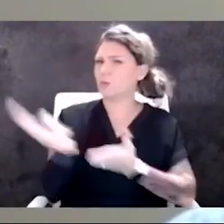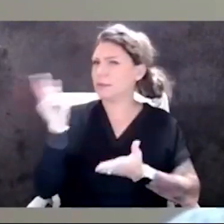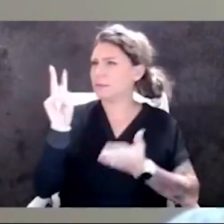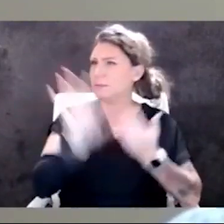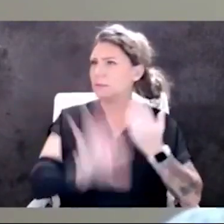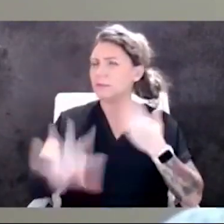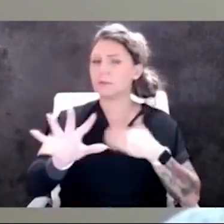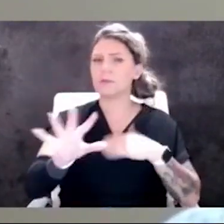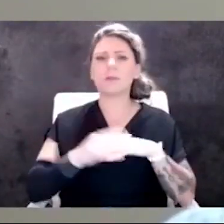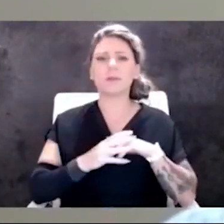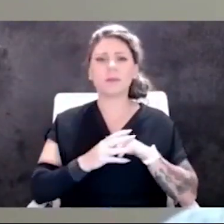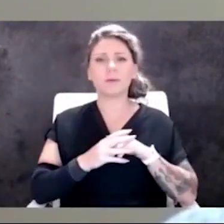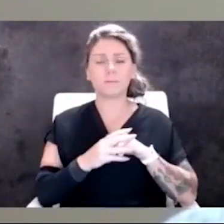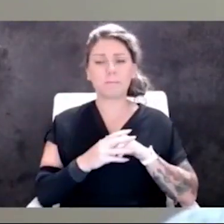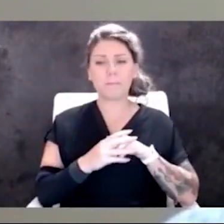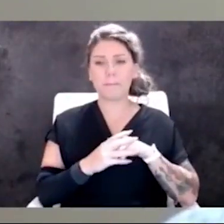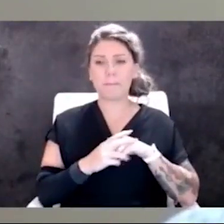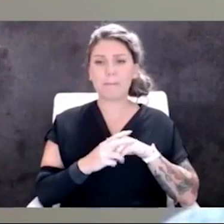have been